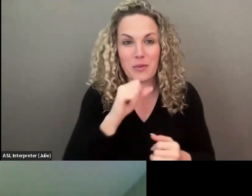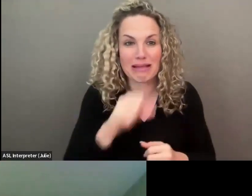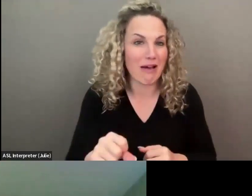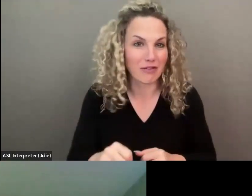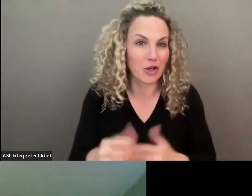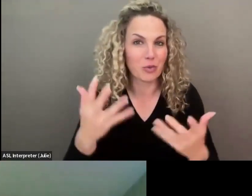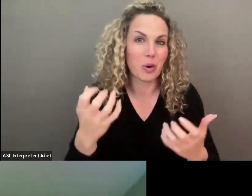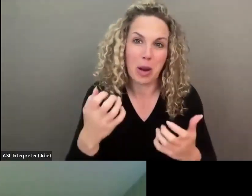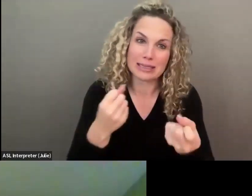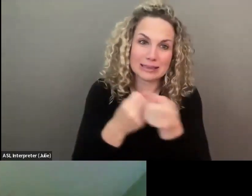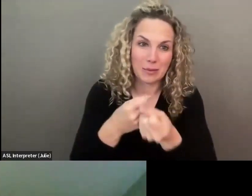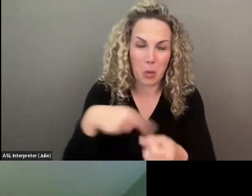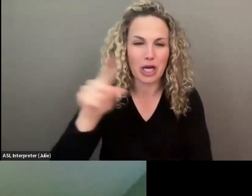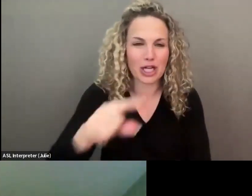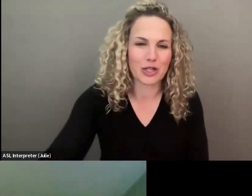want to support you.